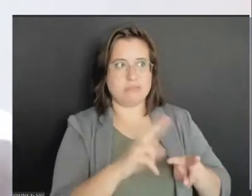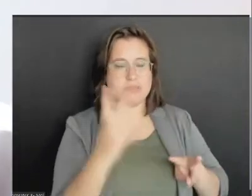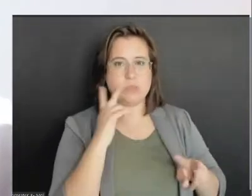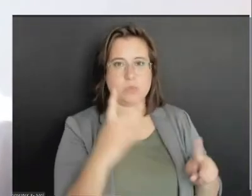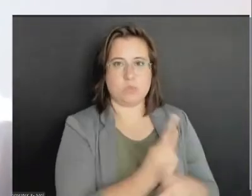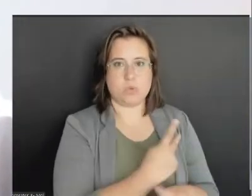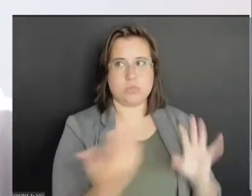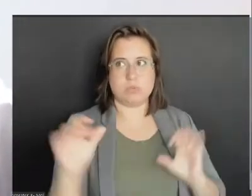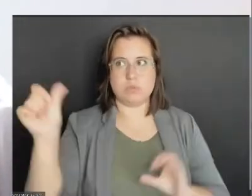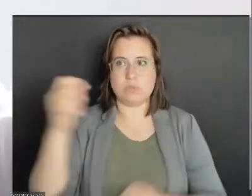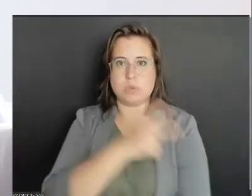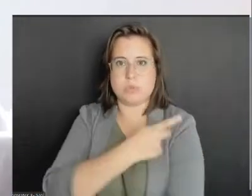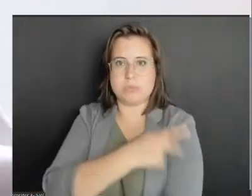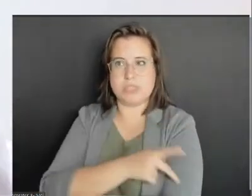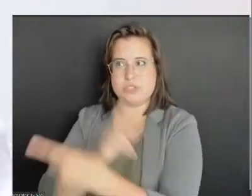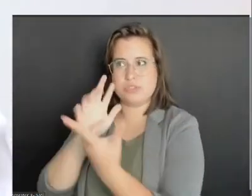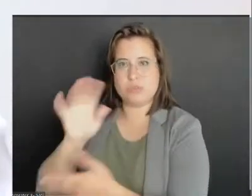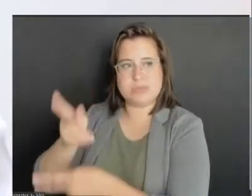So, Mr. Putnam,